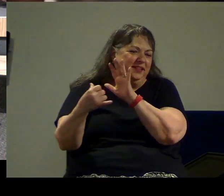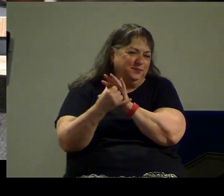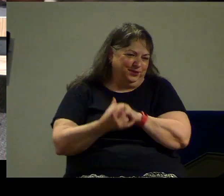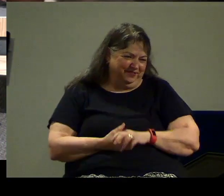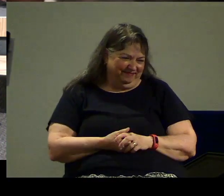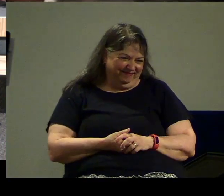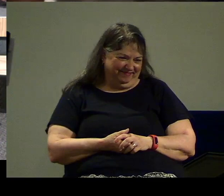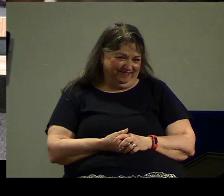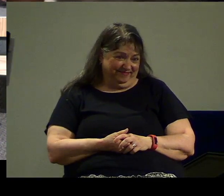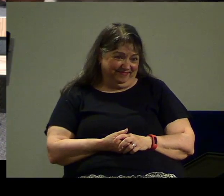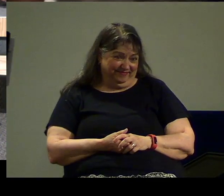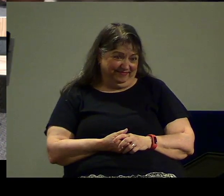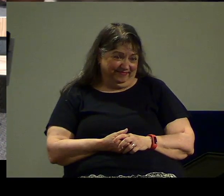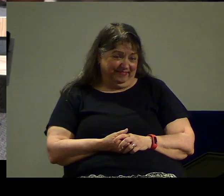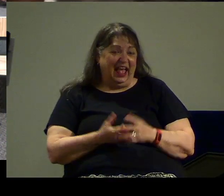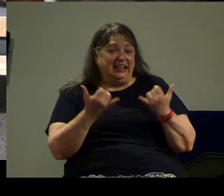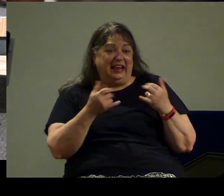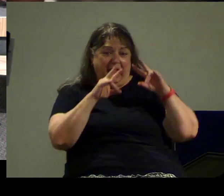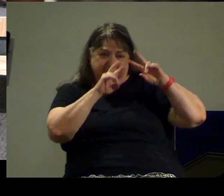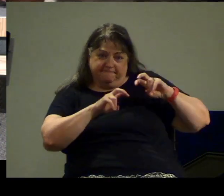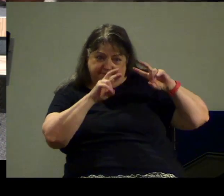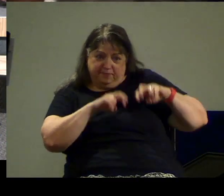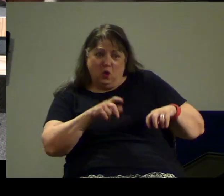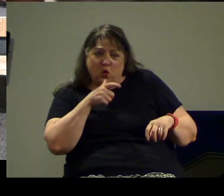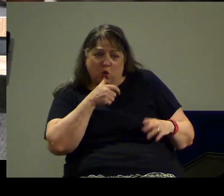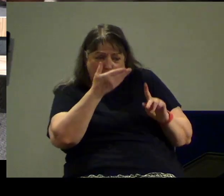We want to look at King David this morning.